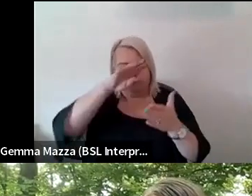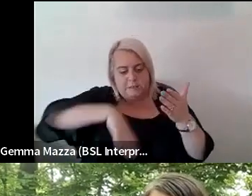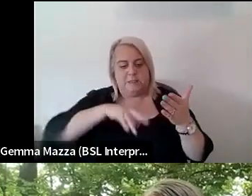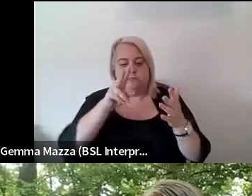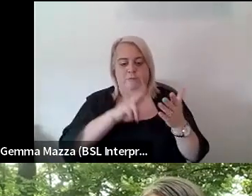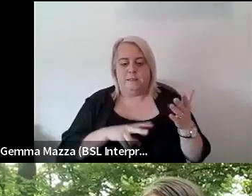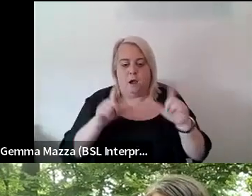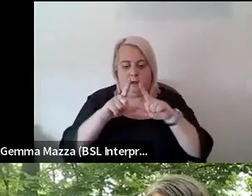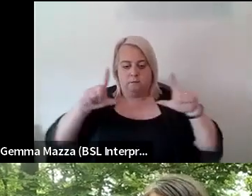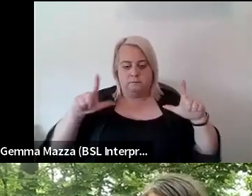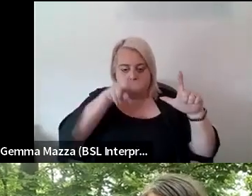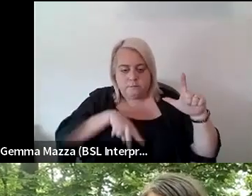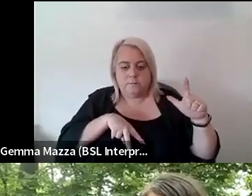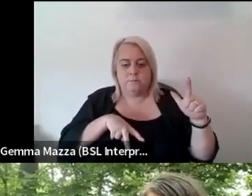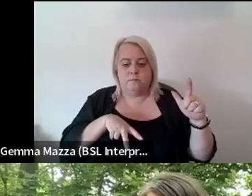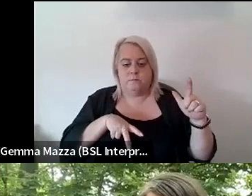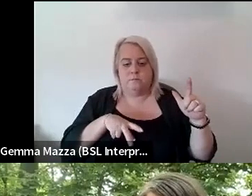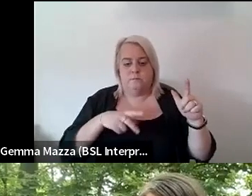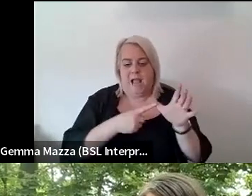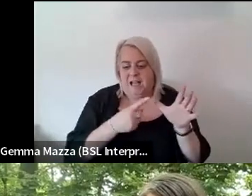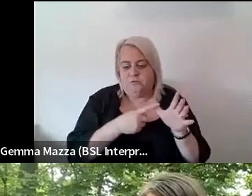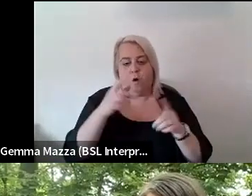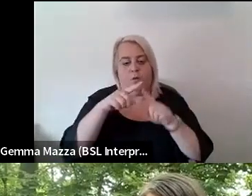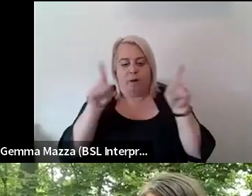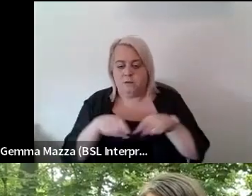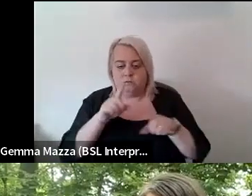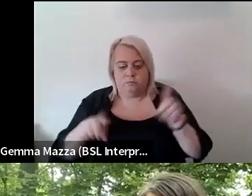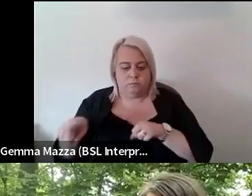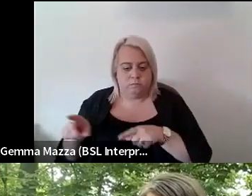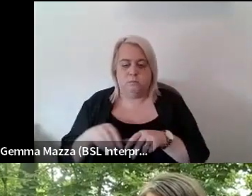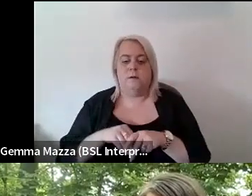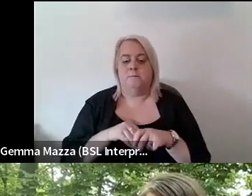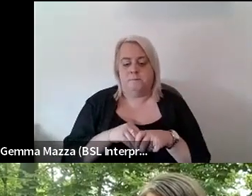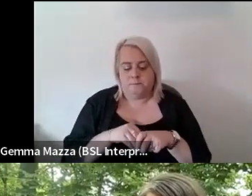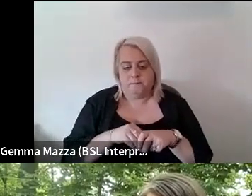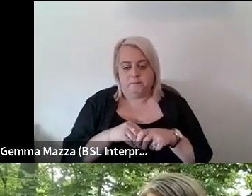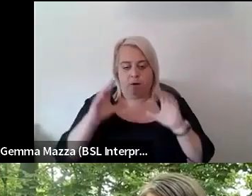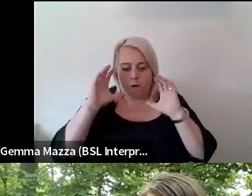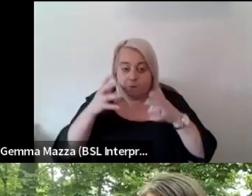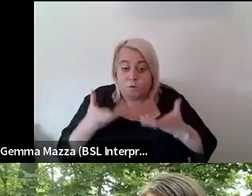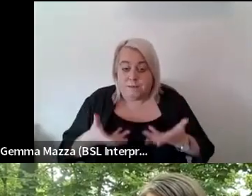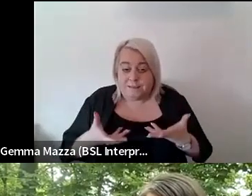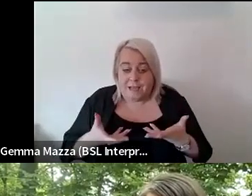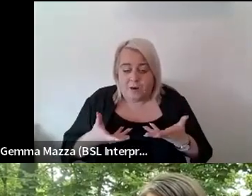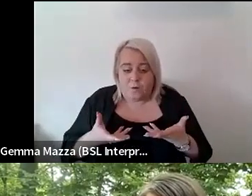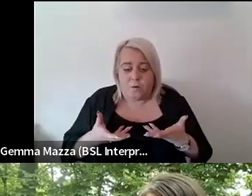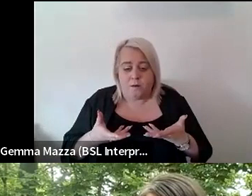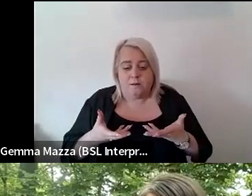iOS or Androids or Windows. So then what confuses me and what makes it difficult for me is